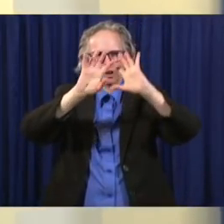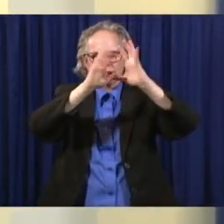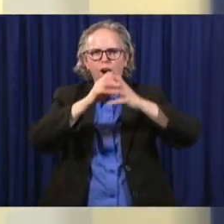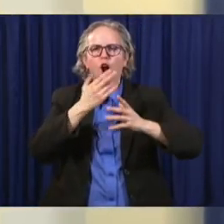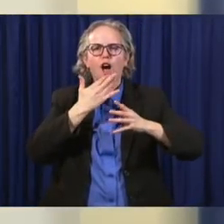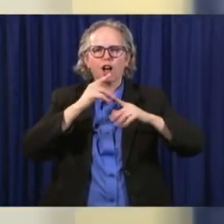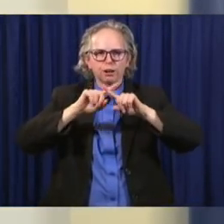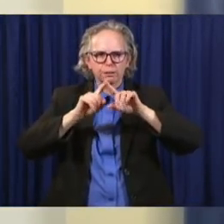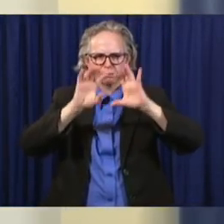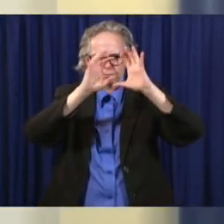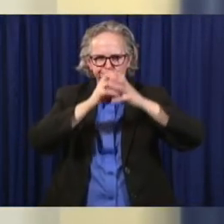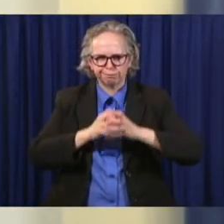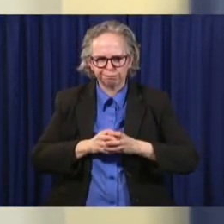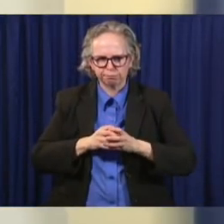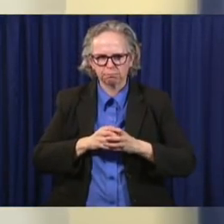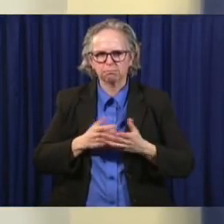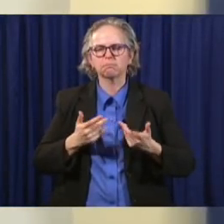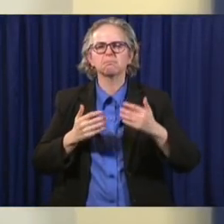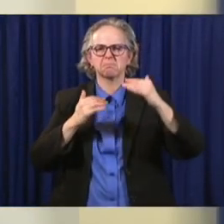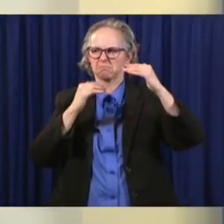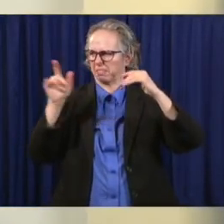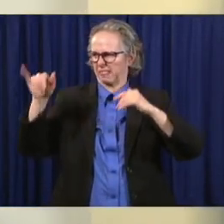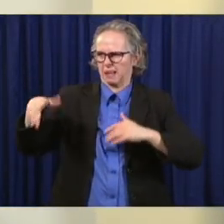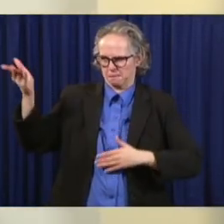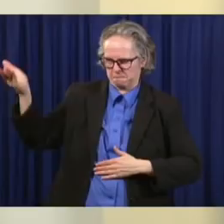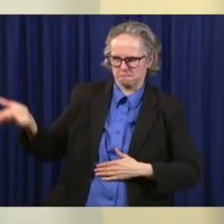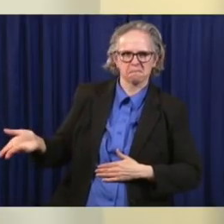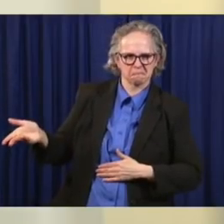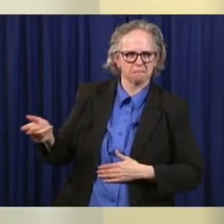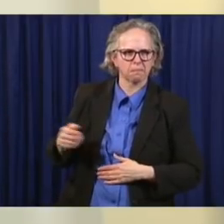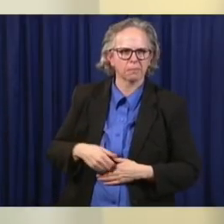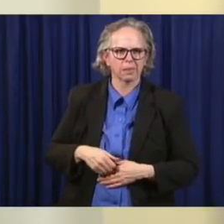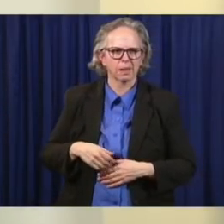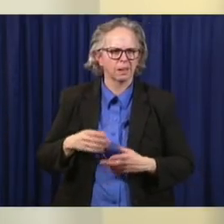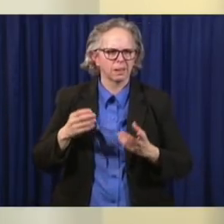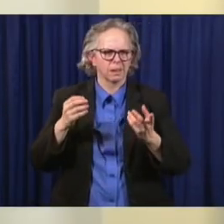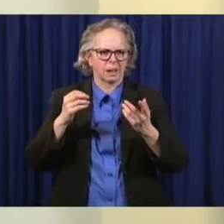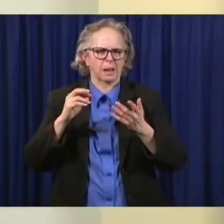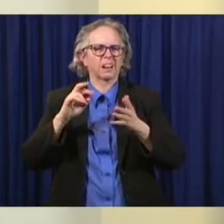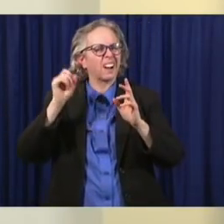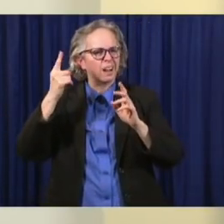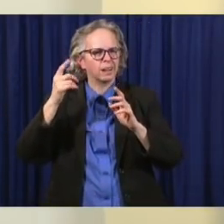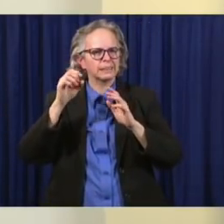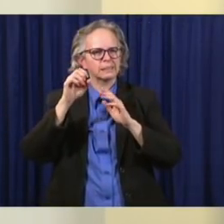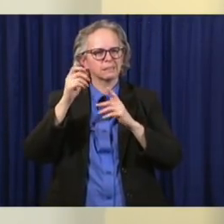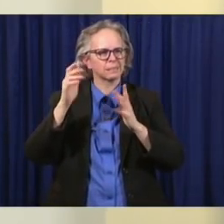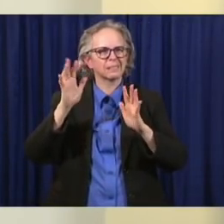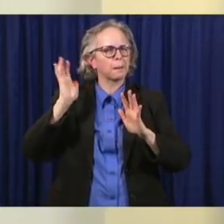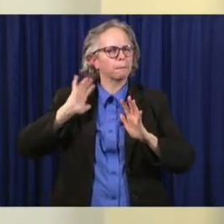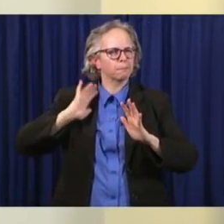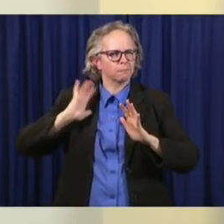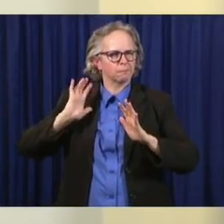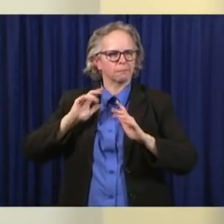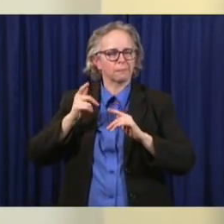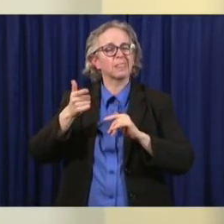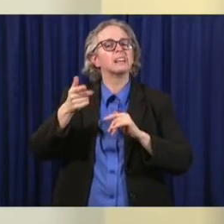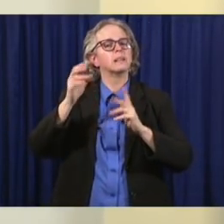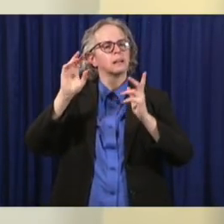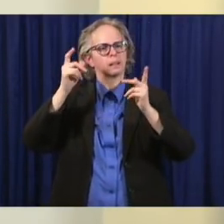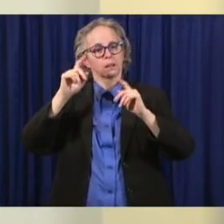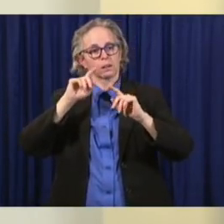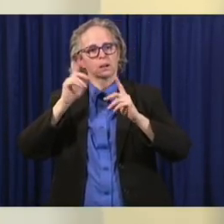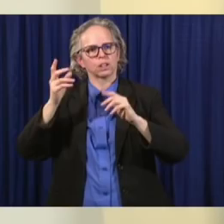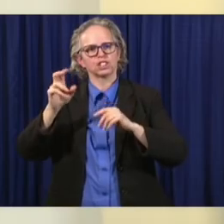state, far beyond any order, far beyond anything we've done before. This map is a journey map for our year